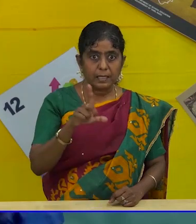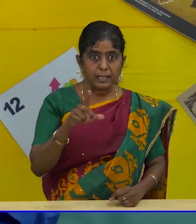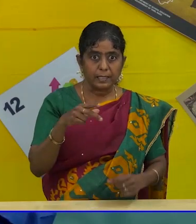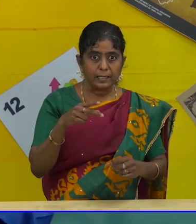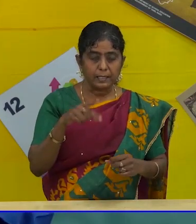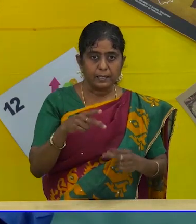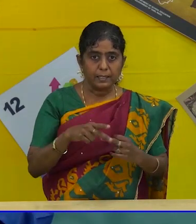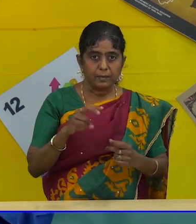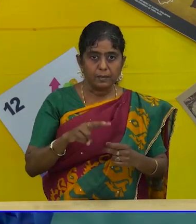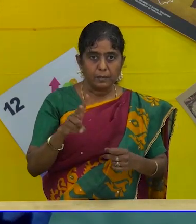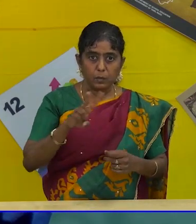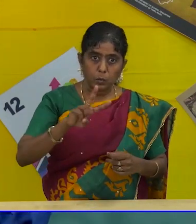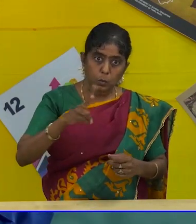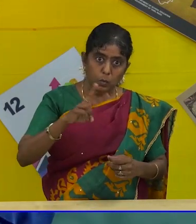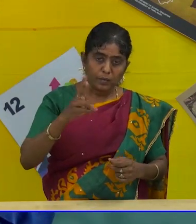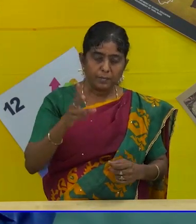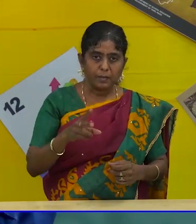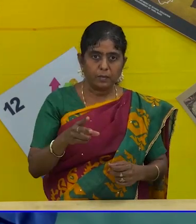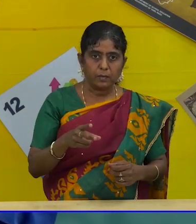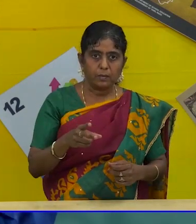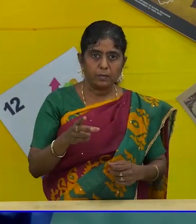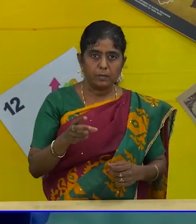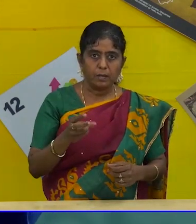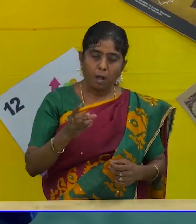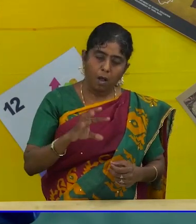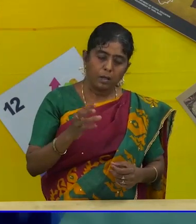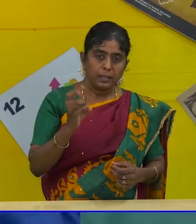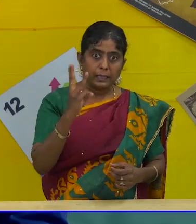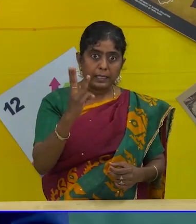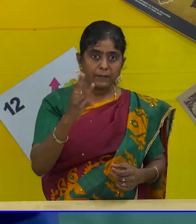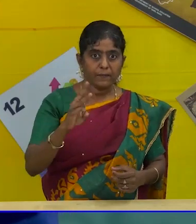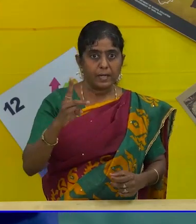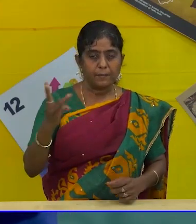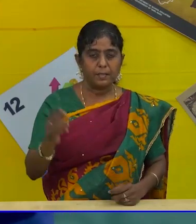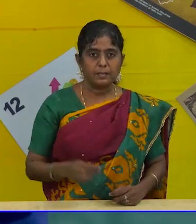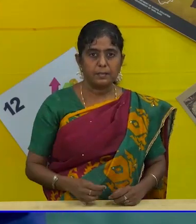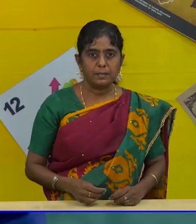Linear equation may be in two variables, for you three variables.